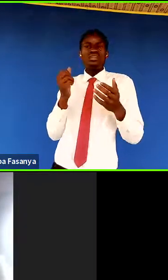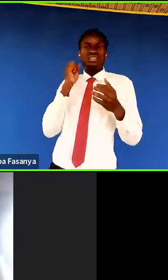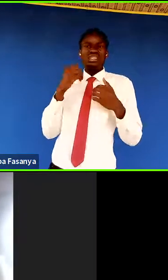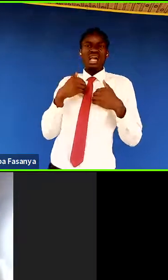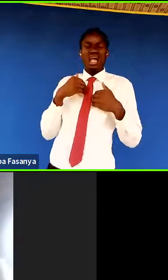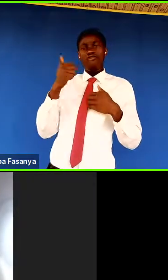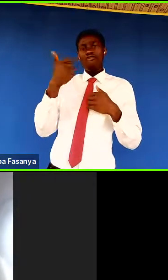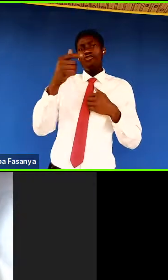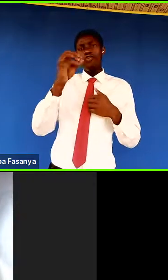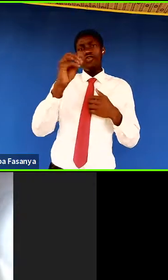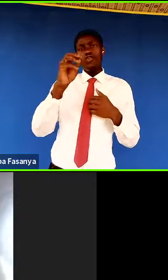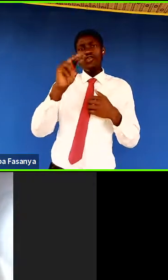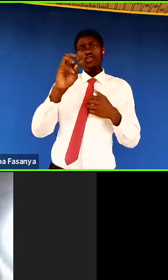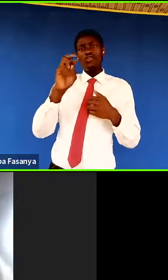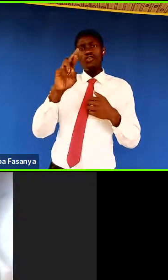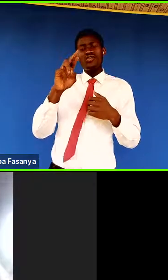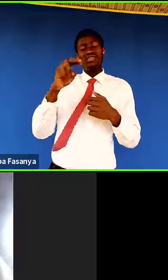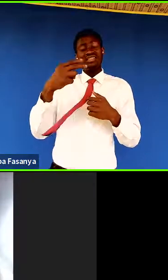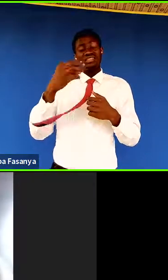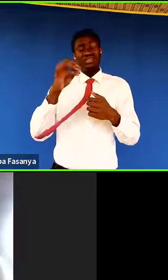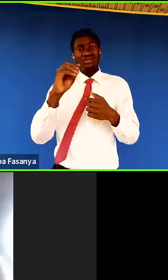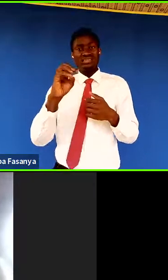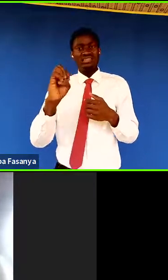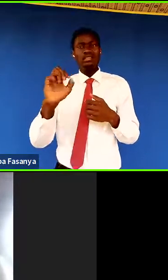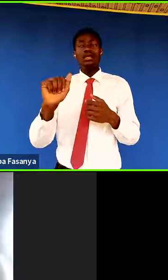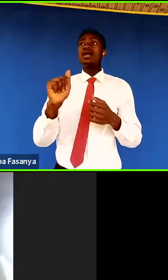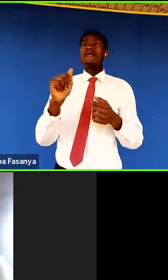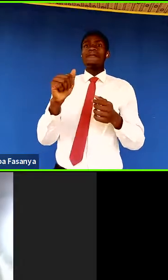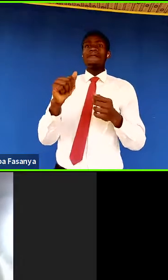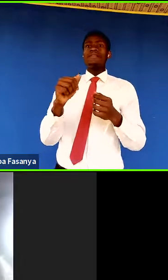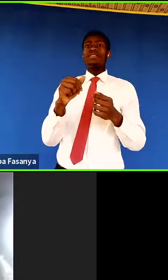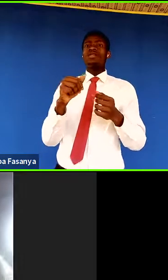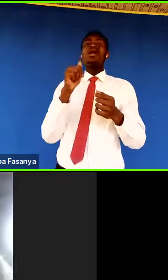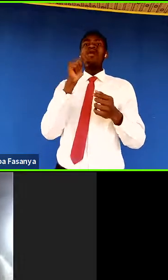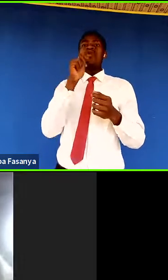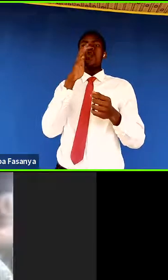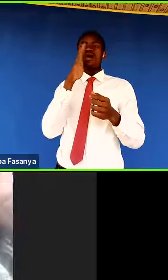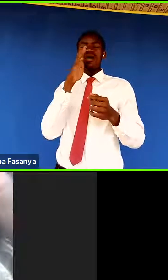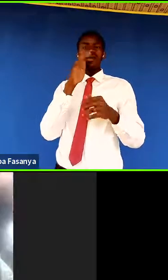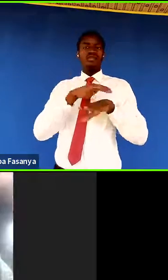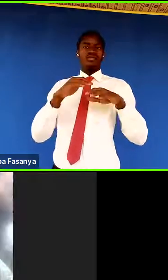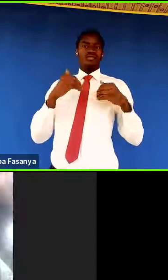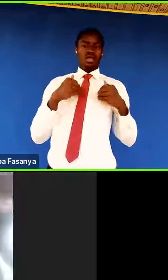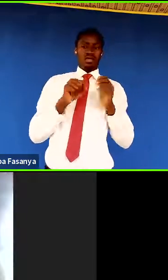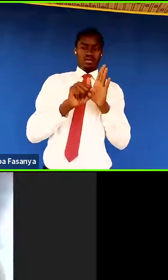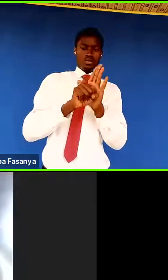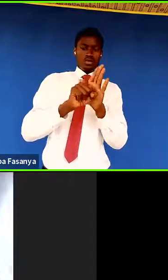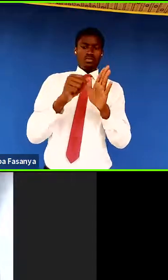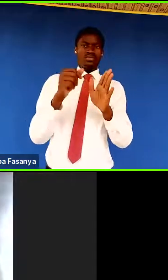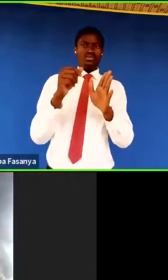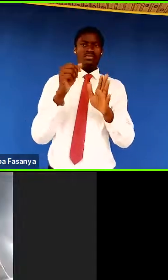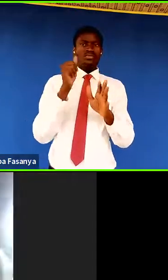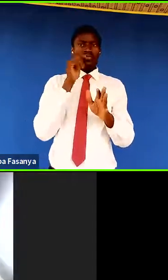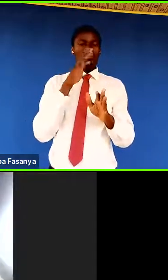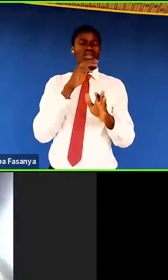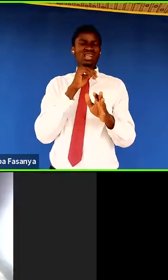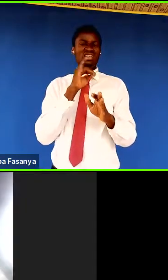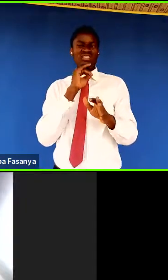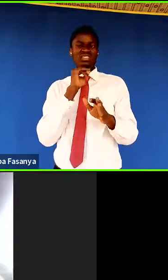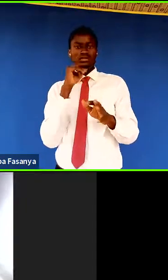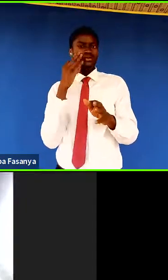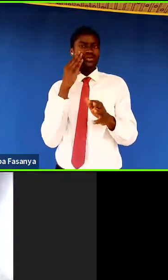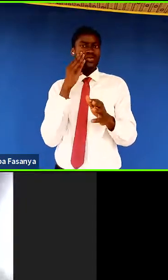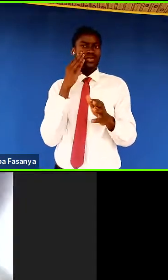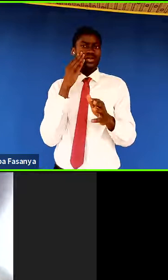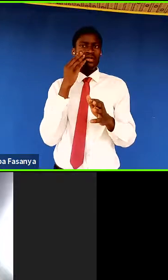infections is that for the women, you don't have symptoms, so the woman is not aware. The woman is not aware.